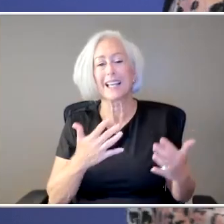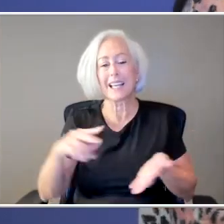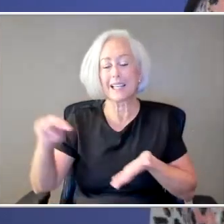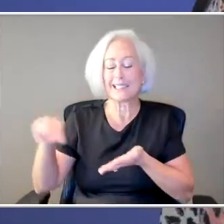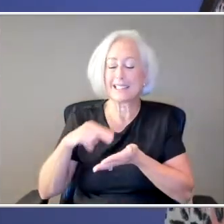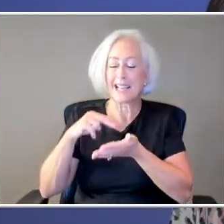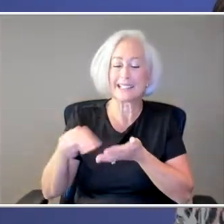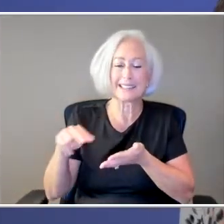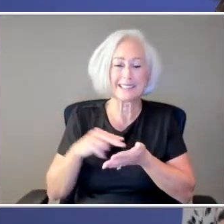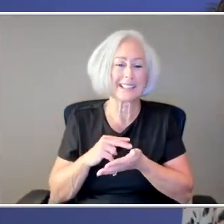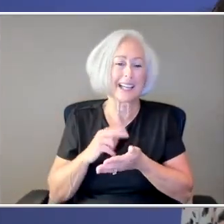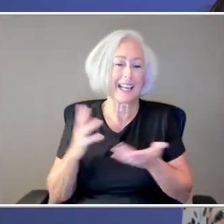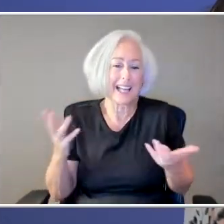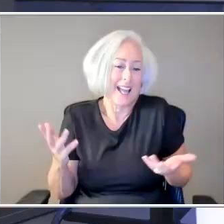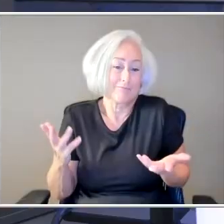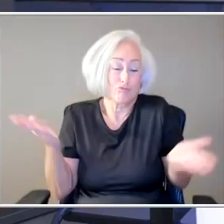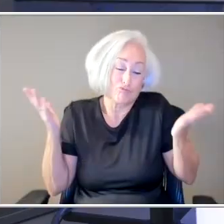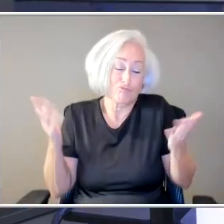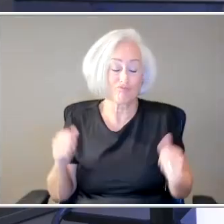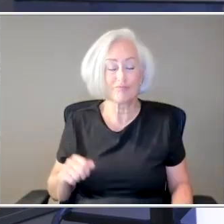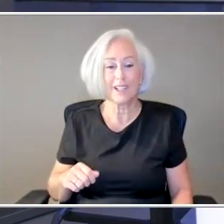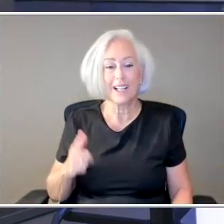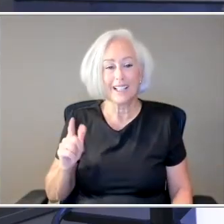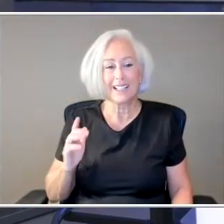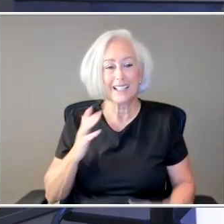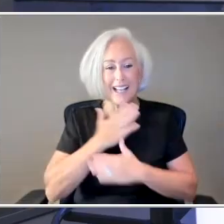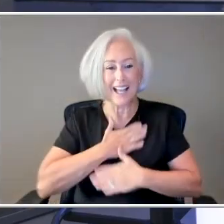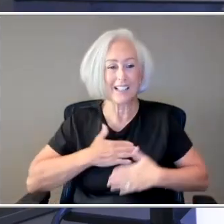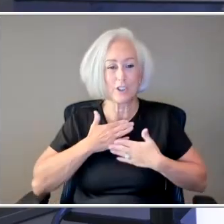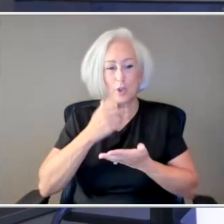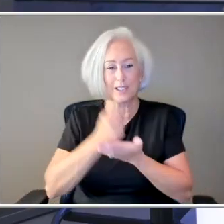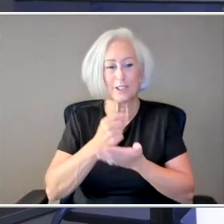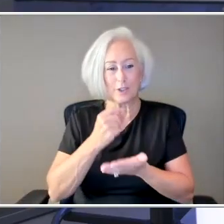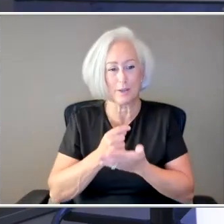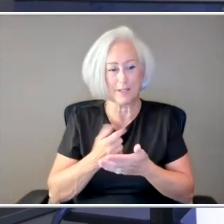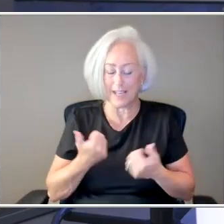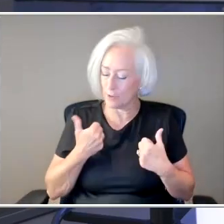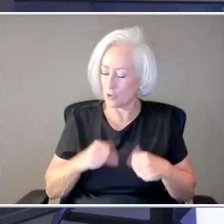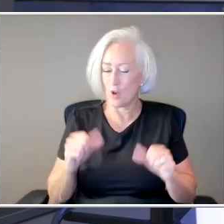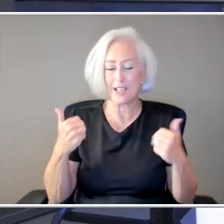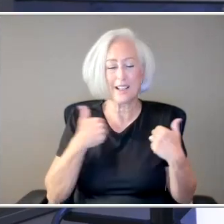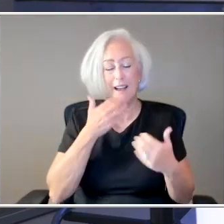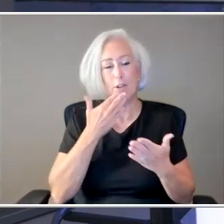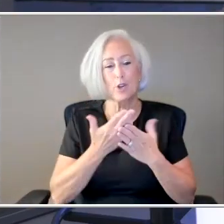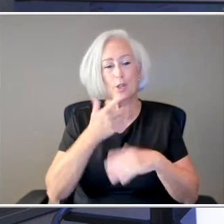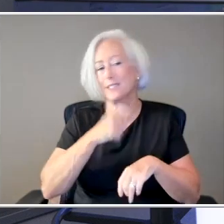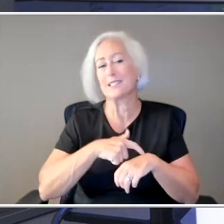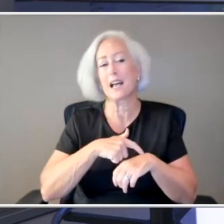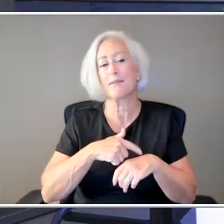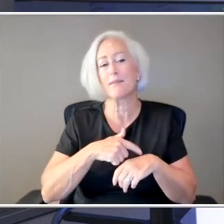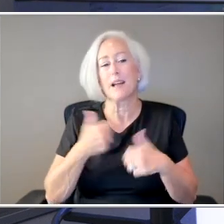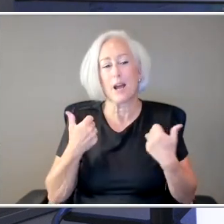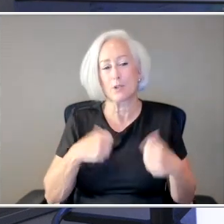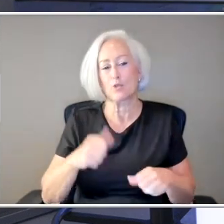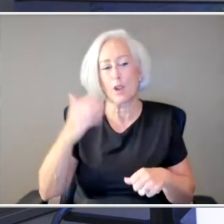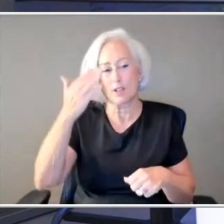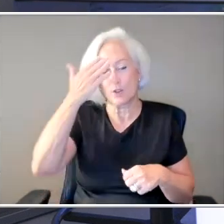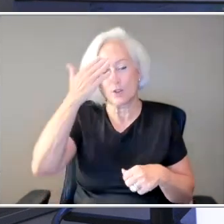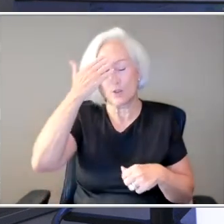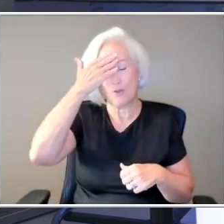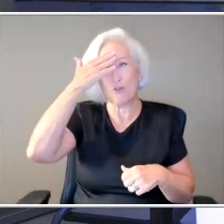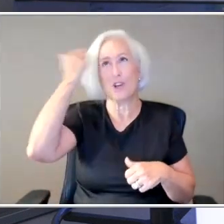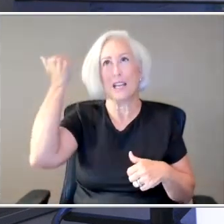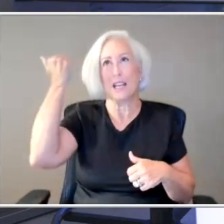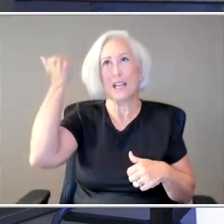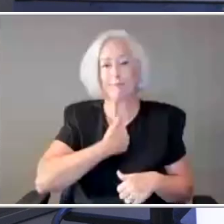I mean, You were embracing the treatment. Oh, I was trying to have a really good time because I was trying to forget that I was in a glass ball. Yeah,